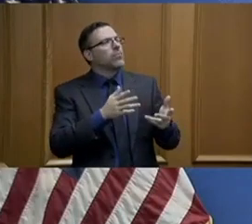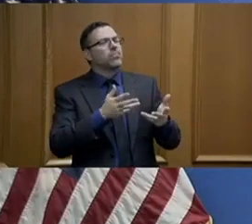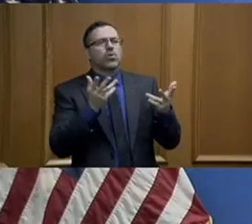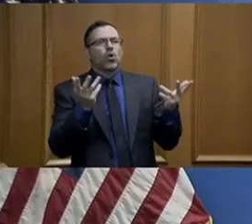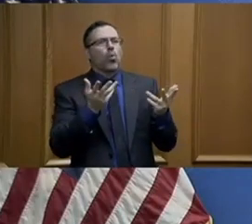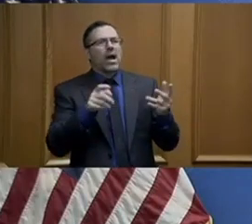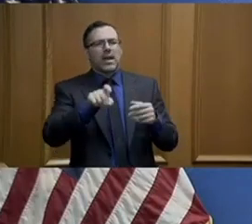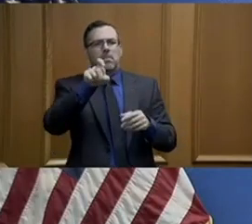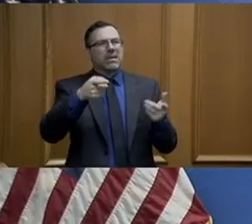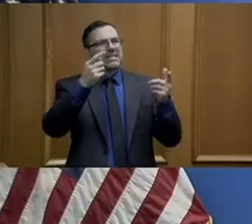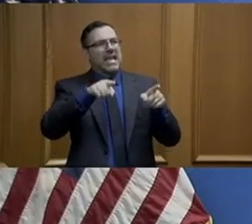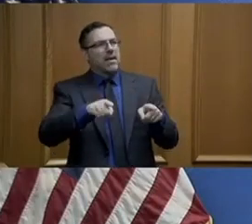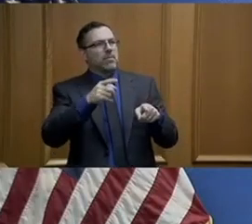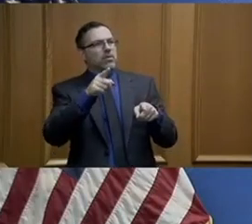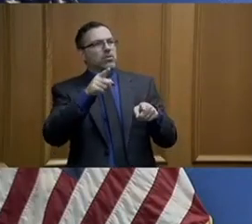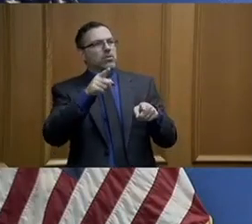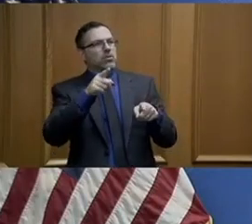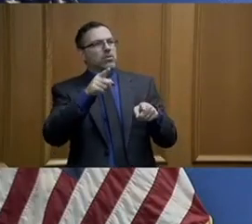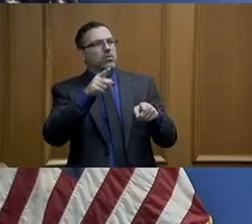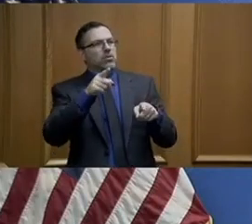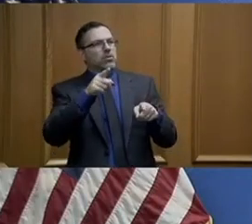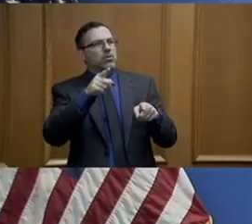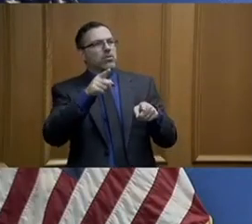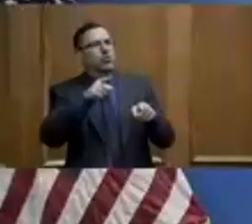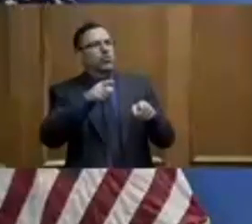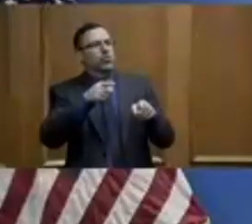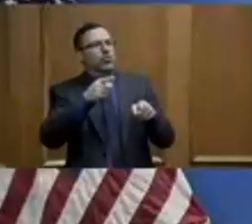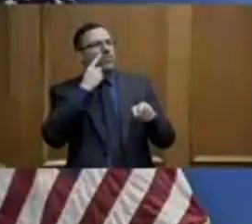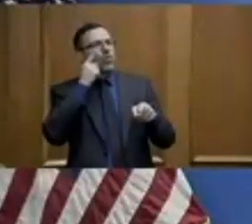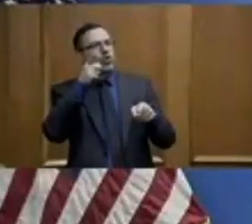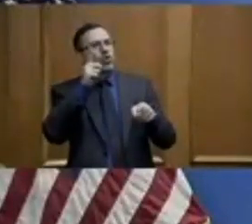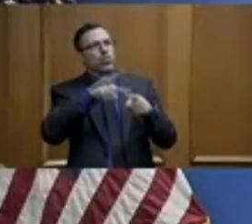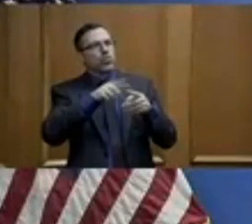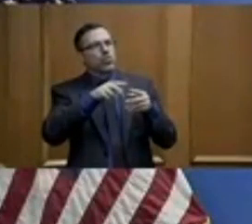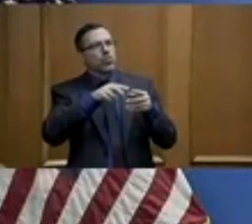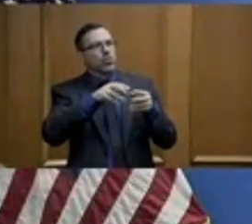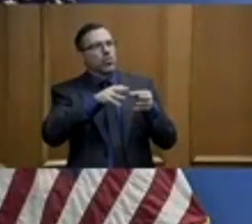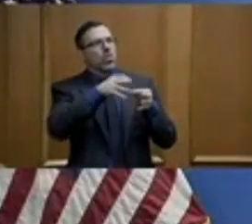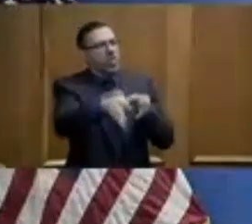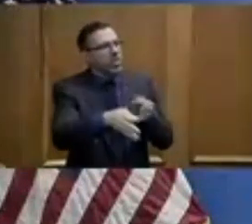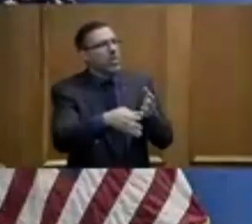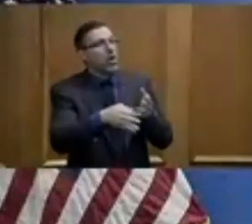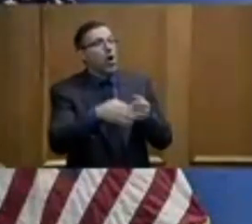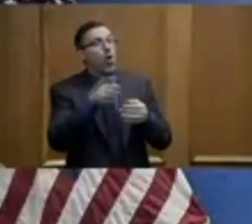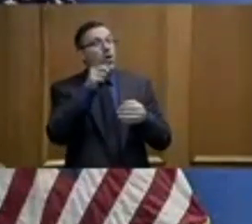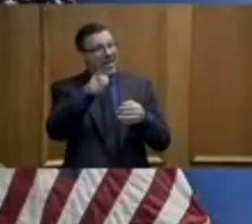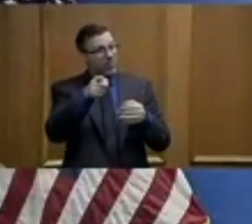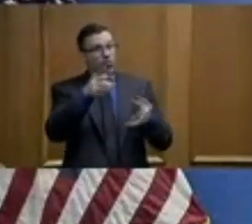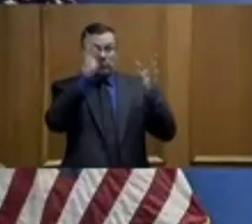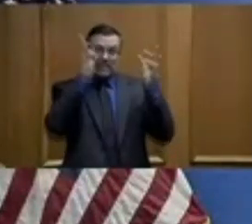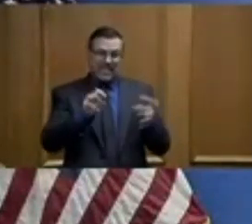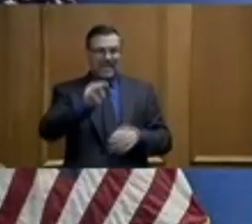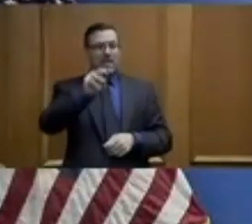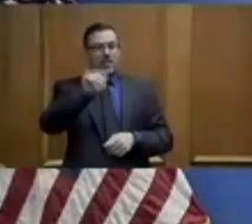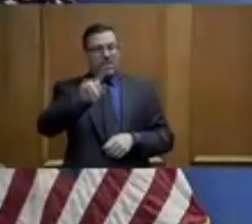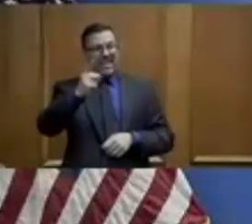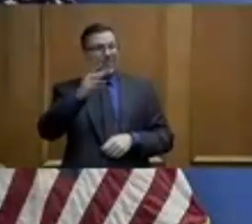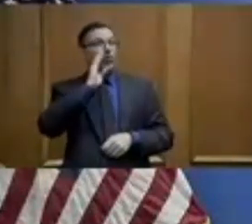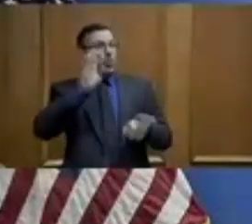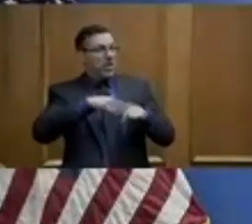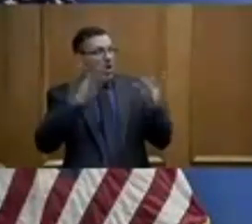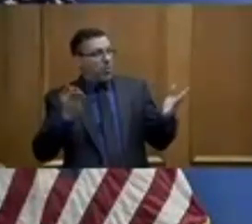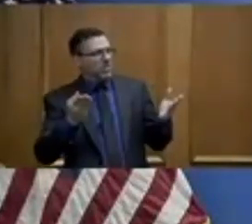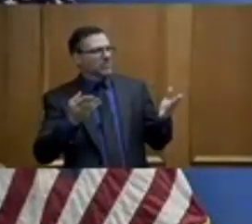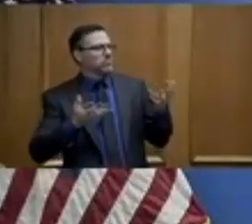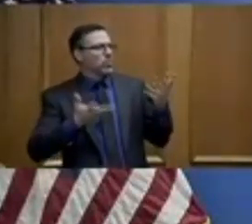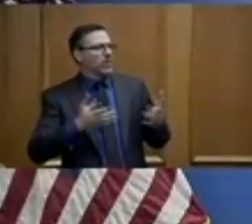for that date to move? Or is it May 1st or nothing at this point? Well, as we've said, a lot of things